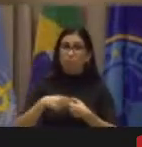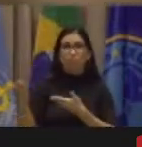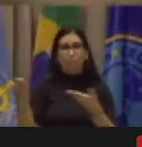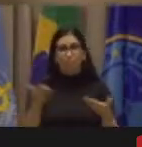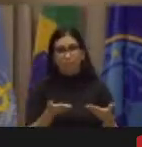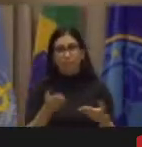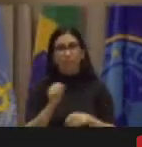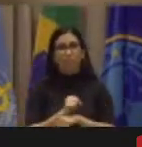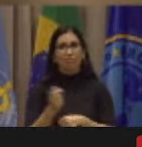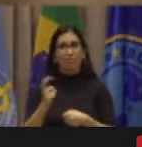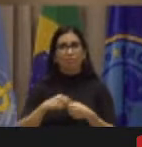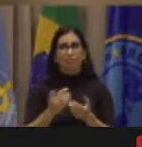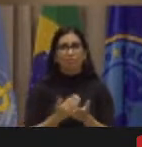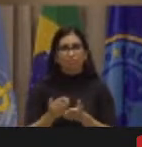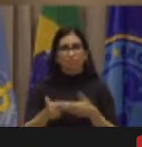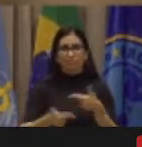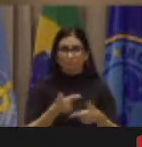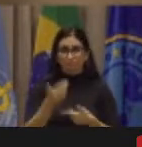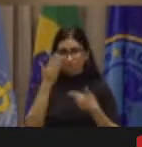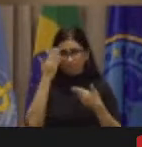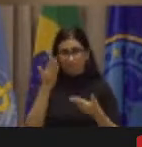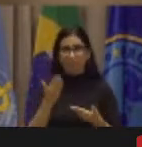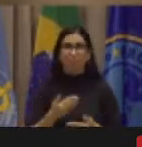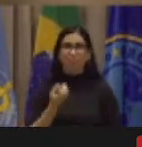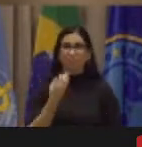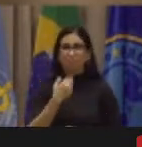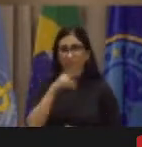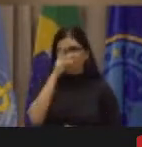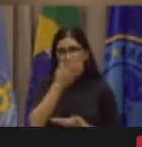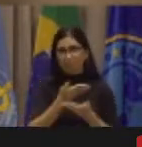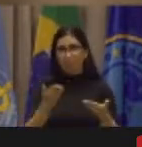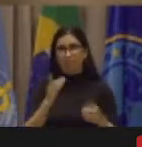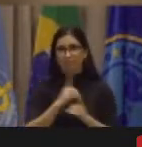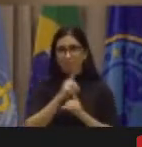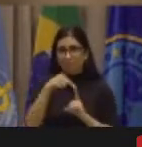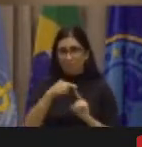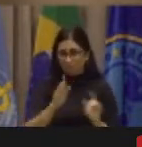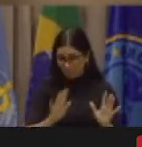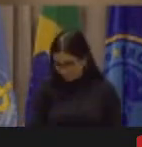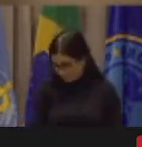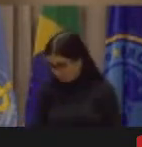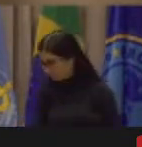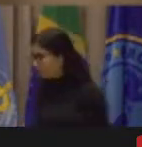at 2 we'll come back to the activities. We'll resume the activities. Thank you very much.